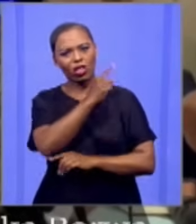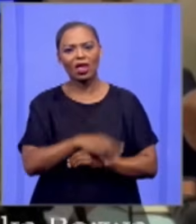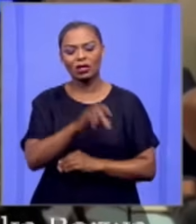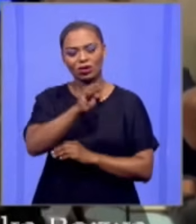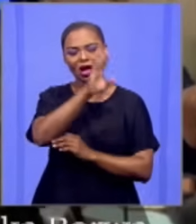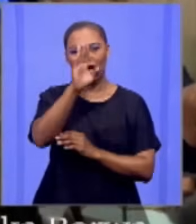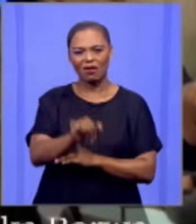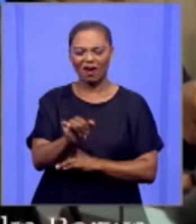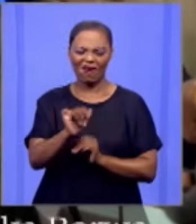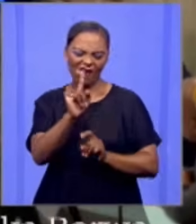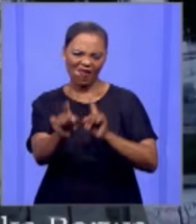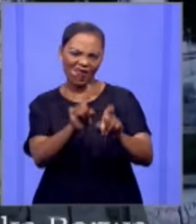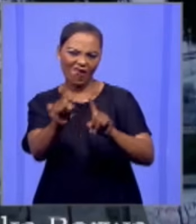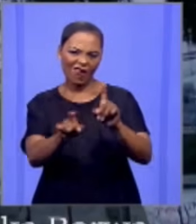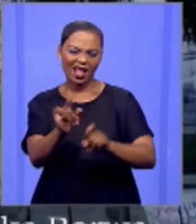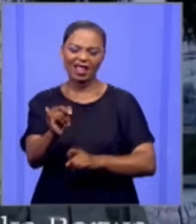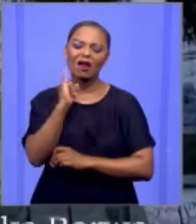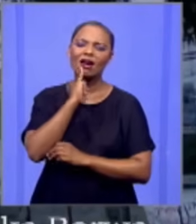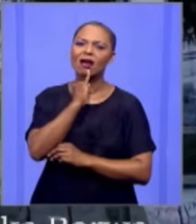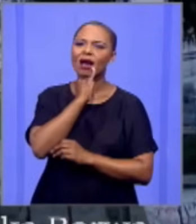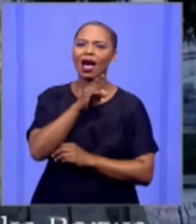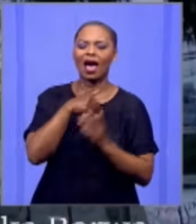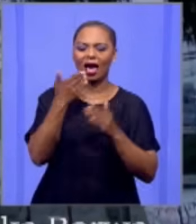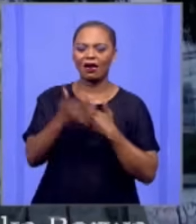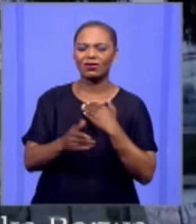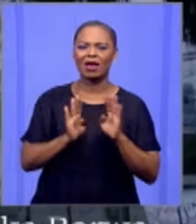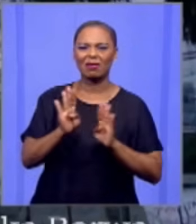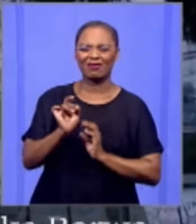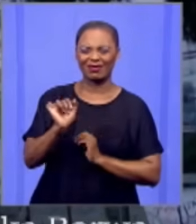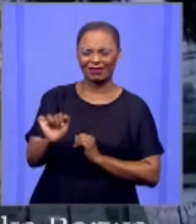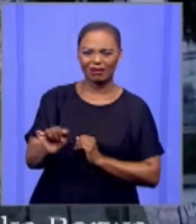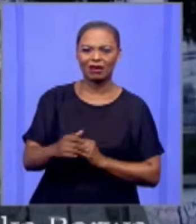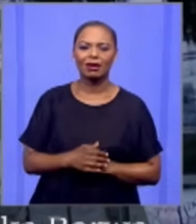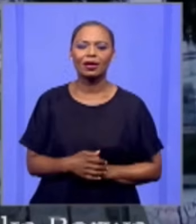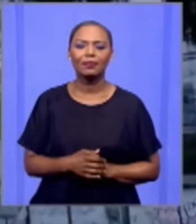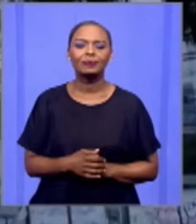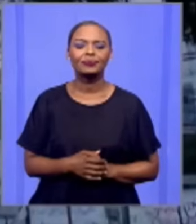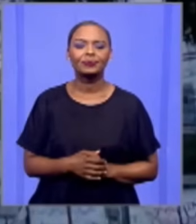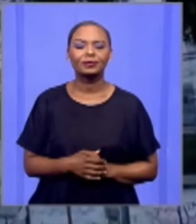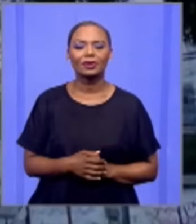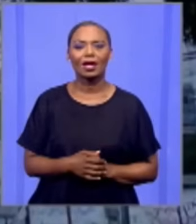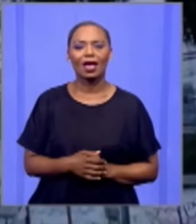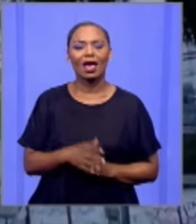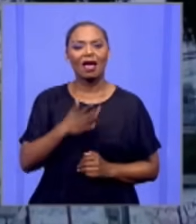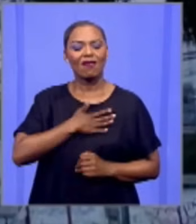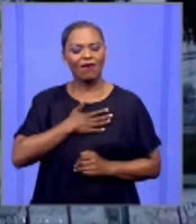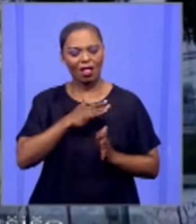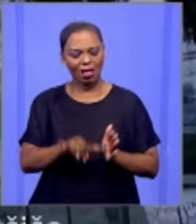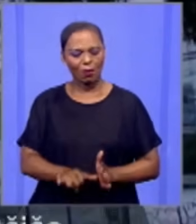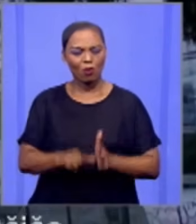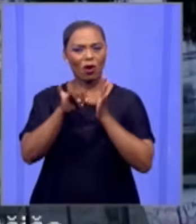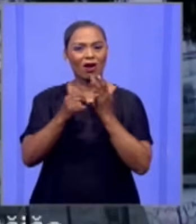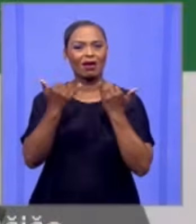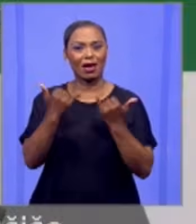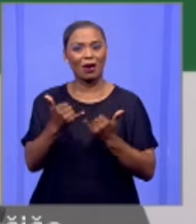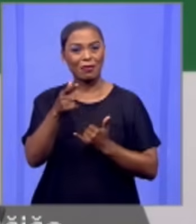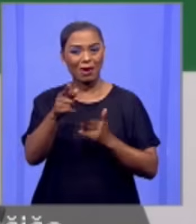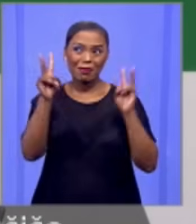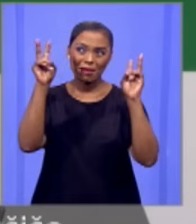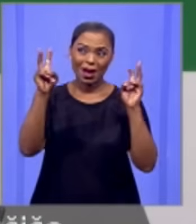ka dipotšišo motseta wa Israele morago ga dipolelo tša gagwe. And we felt it important that we should call